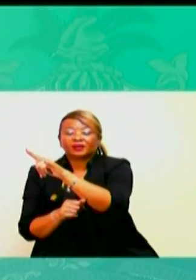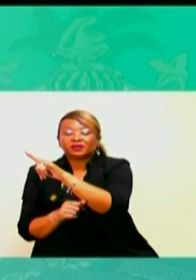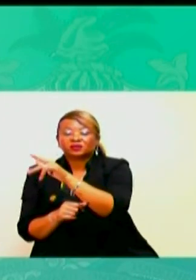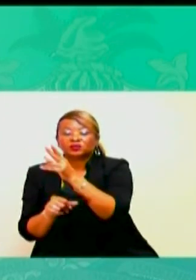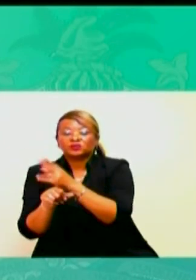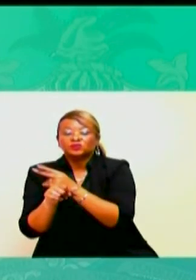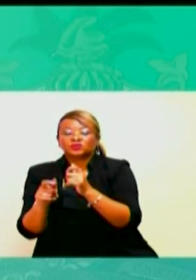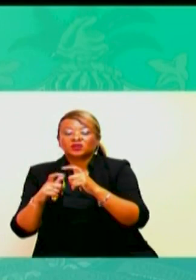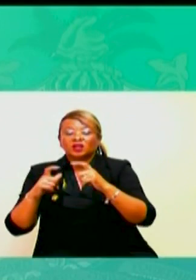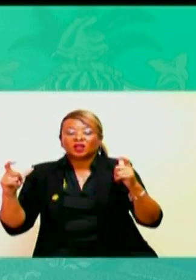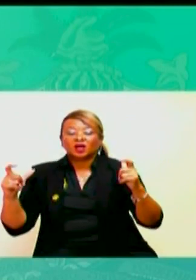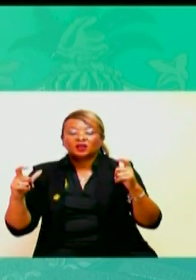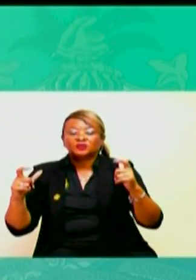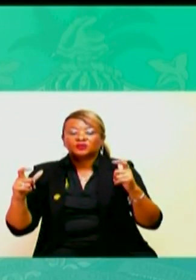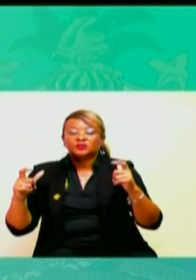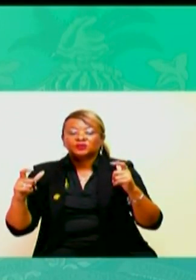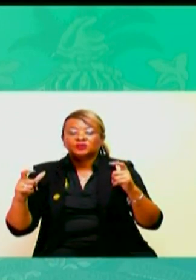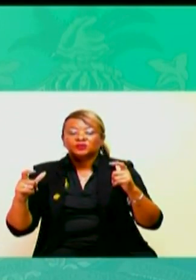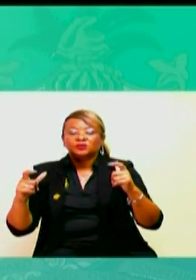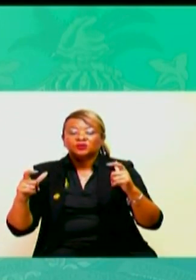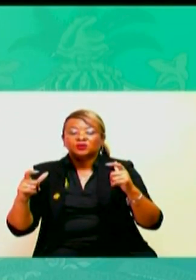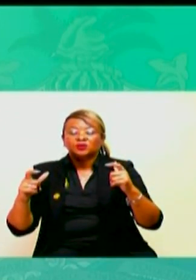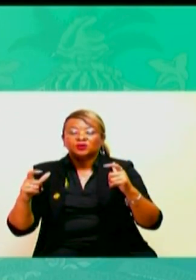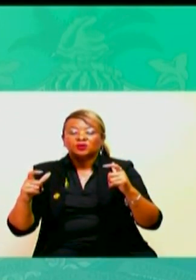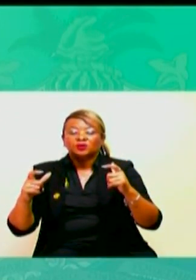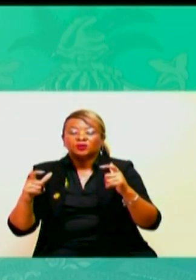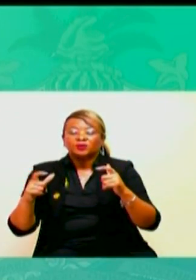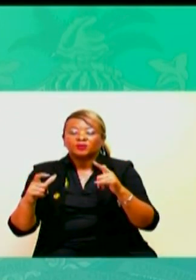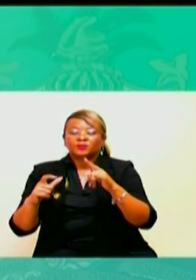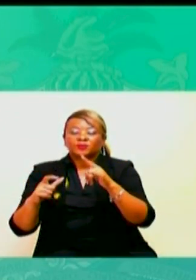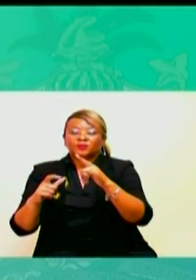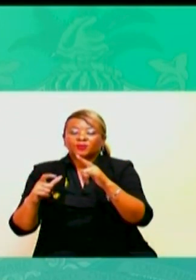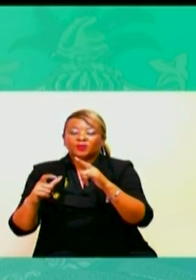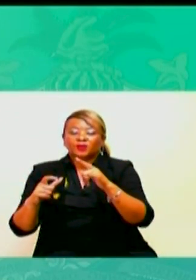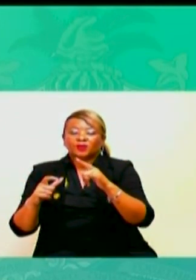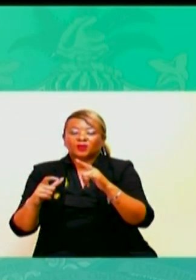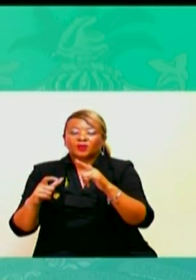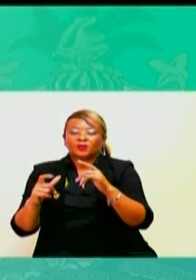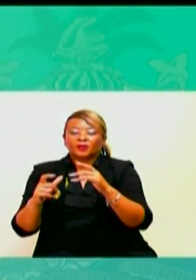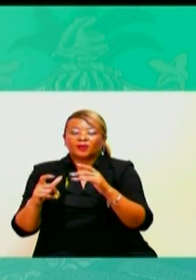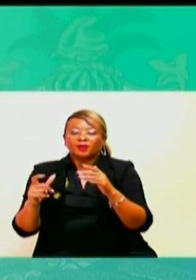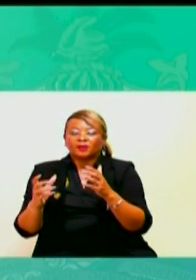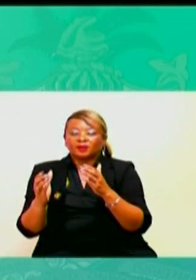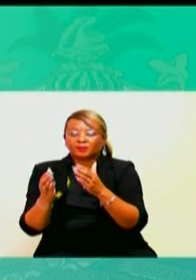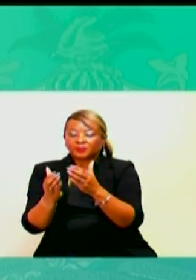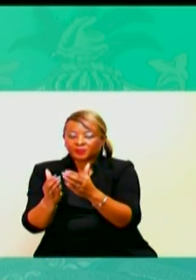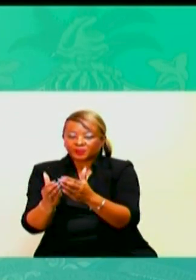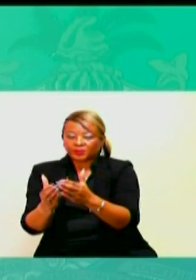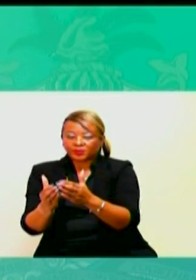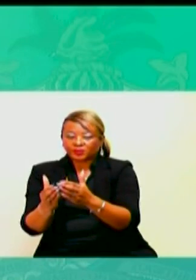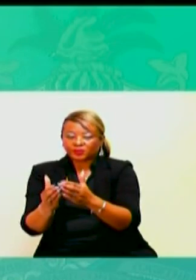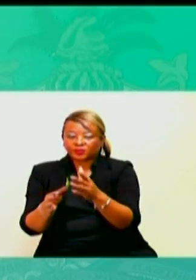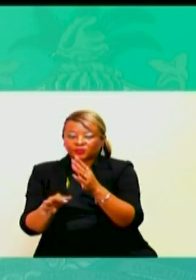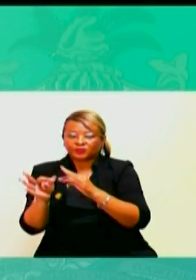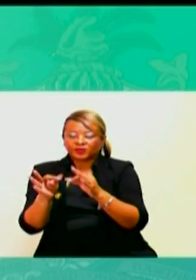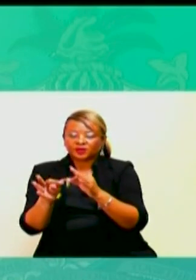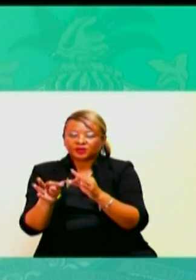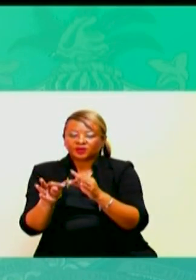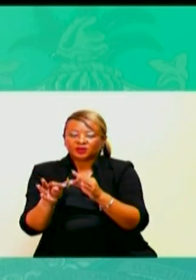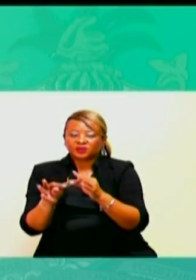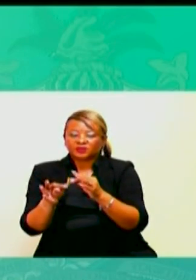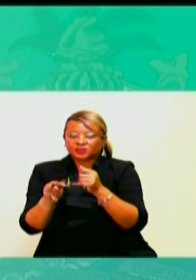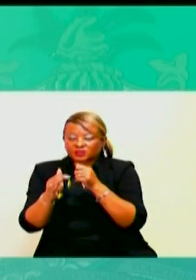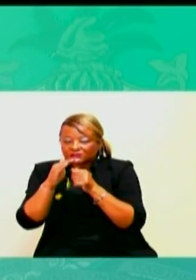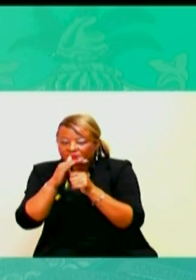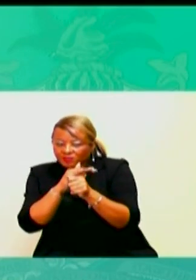of larger motor crafts, including Bertrams and Vikings, versus speedboats to smuggle